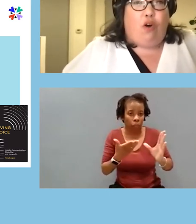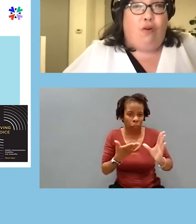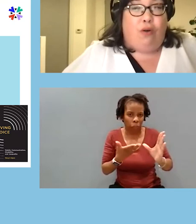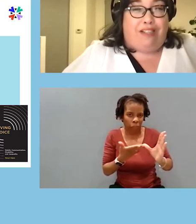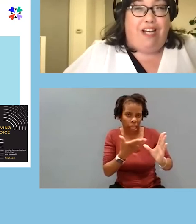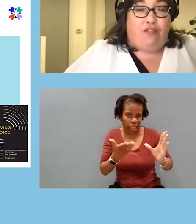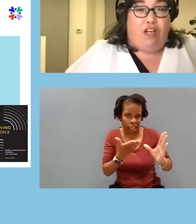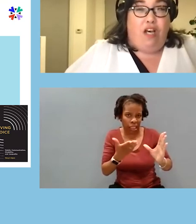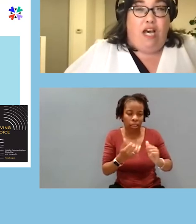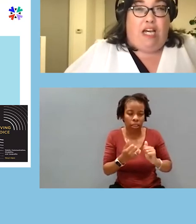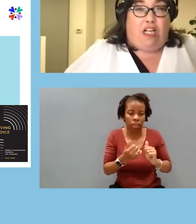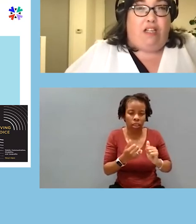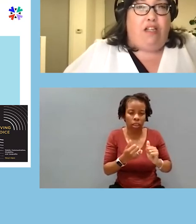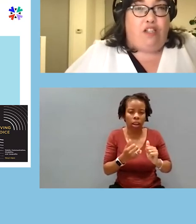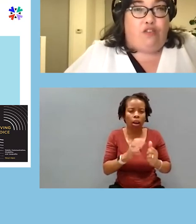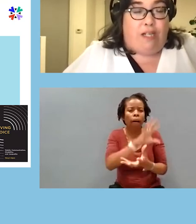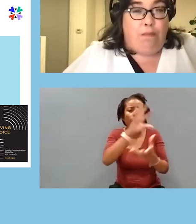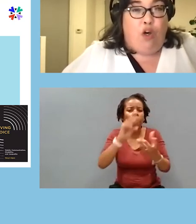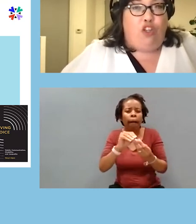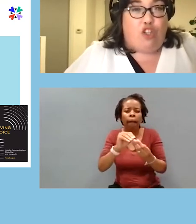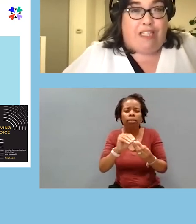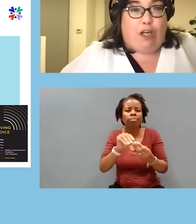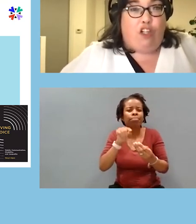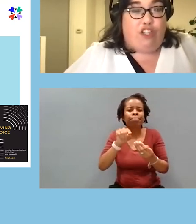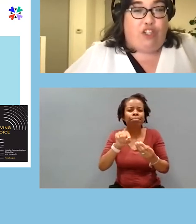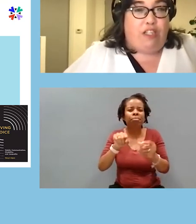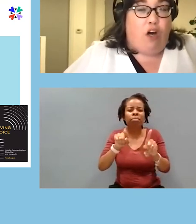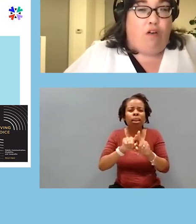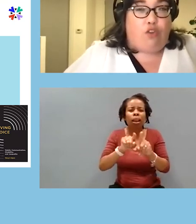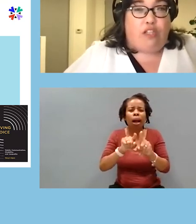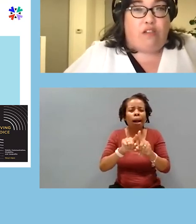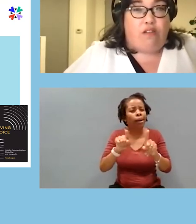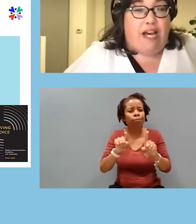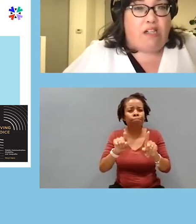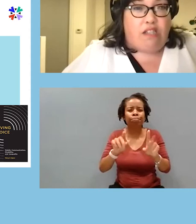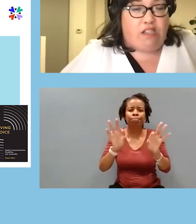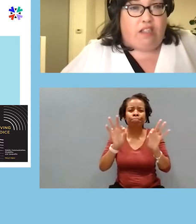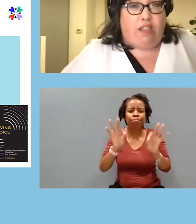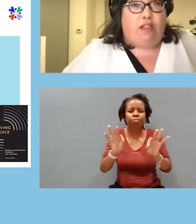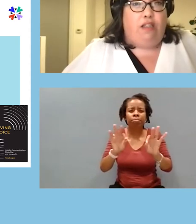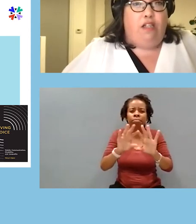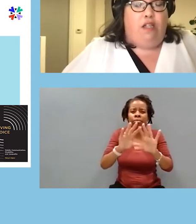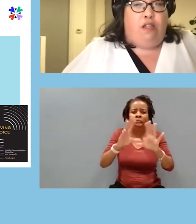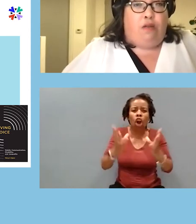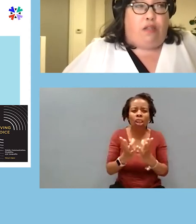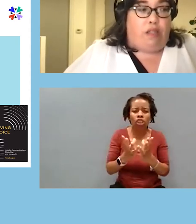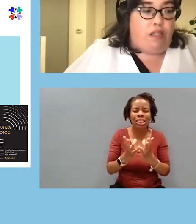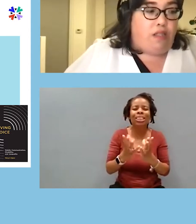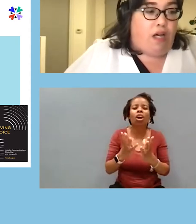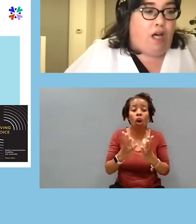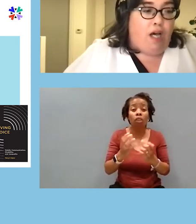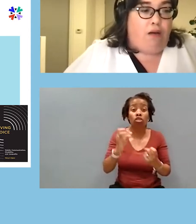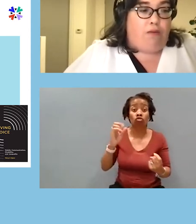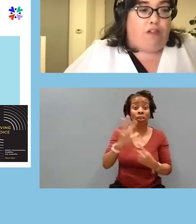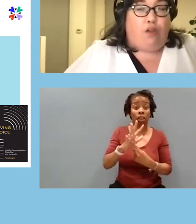I would call a kind of a clustering, emergent ecology of critical access studies. You know, so